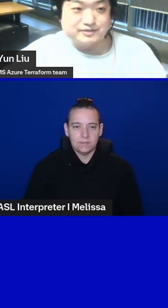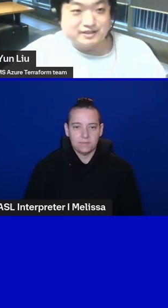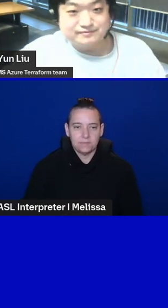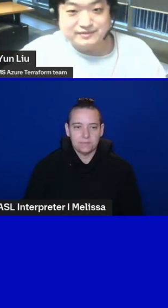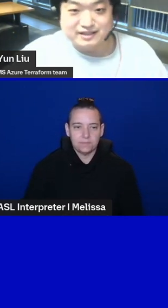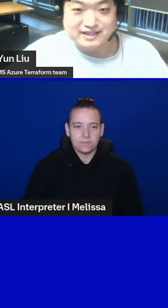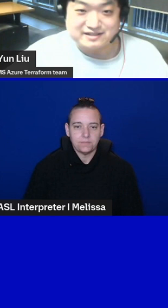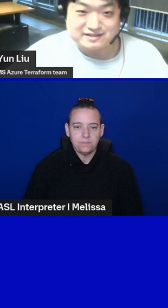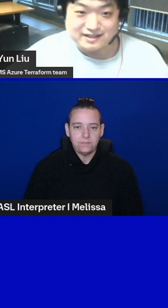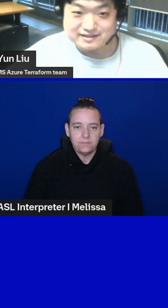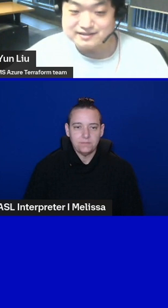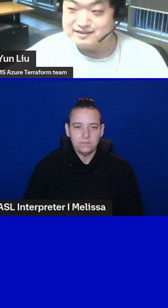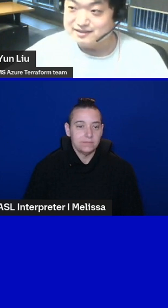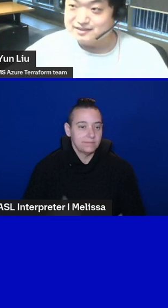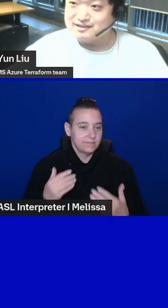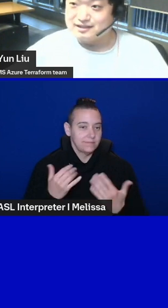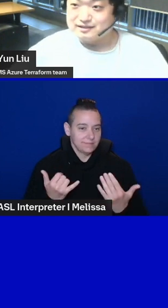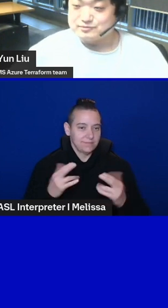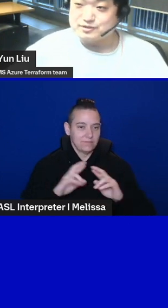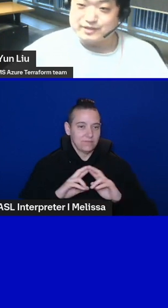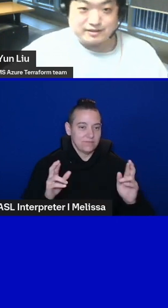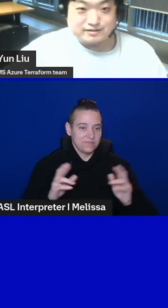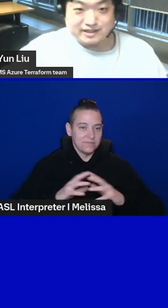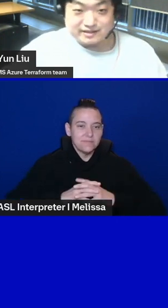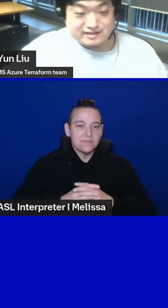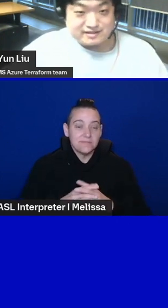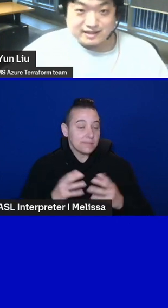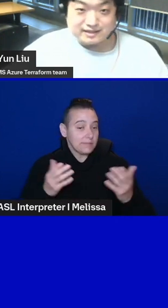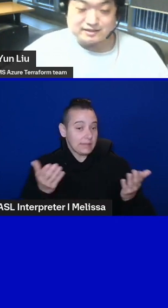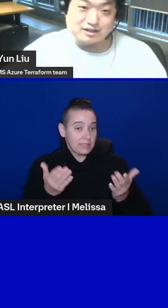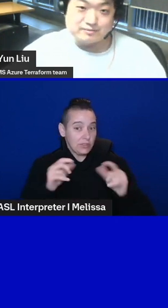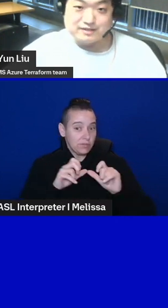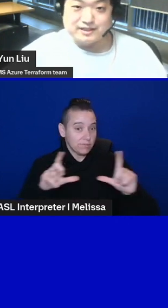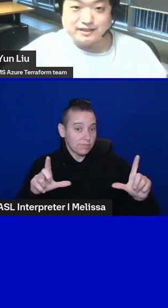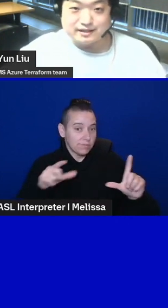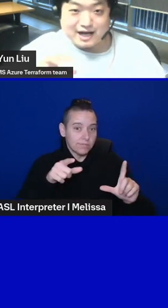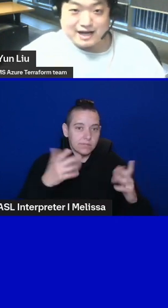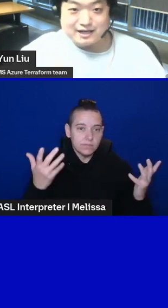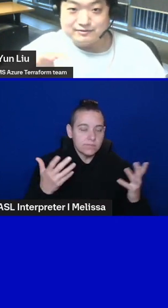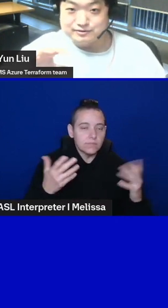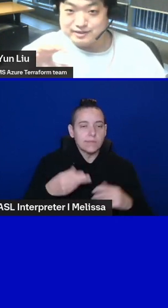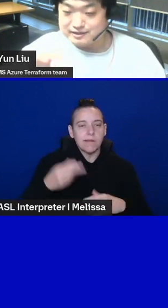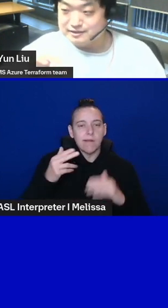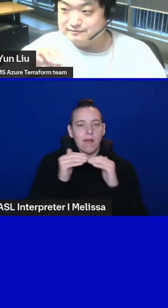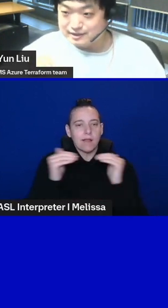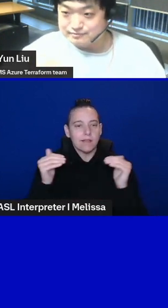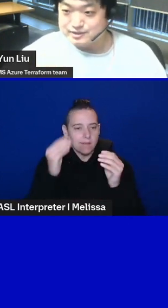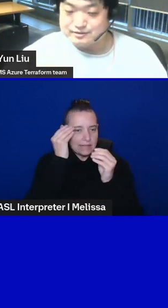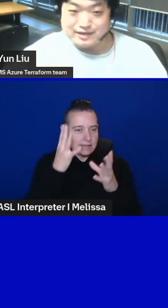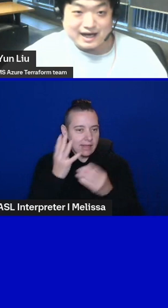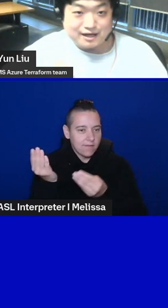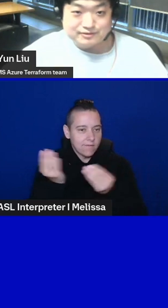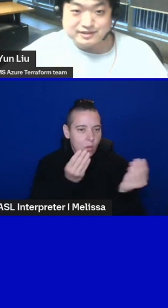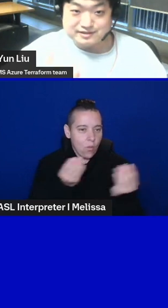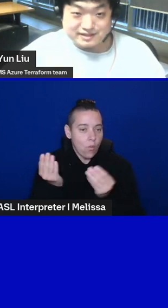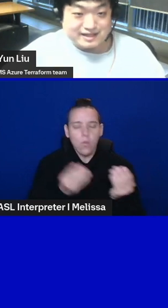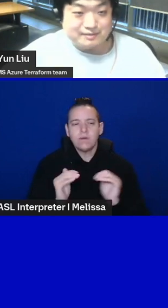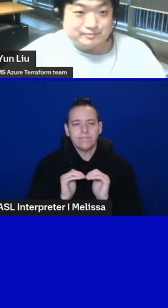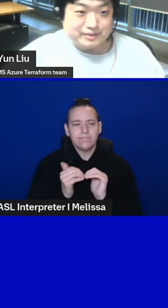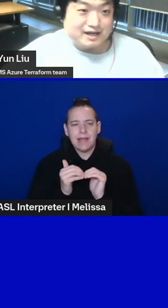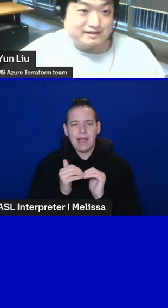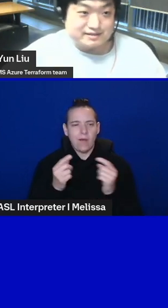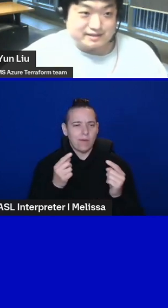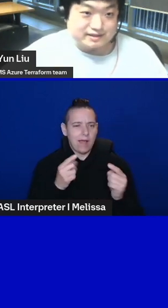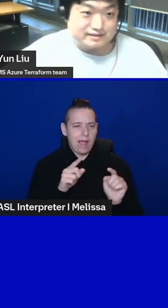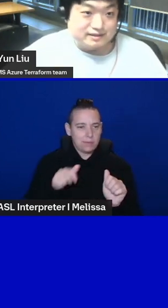let's go to the next slide. So here in this slide, I talk about the high-level data flow. So how does this